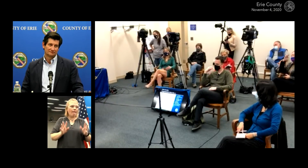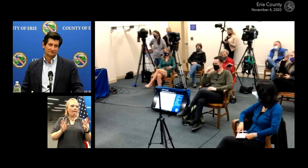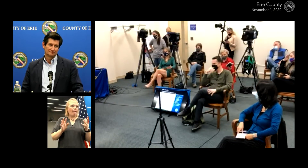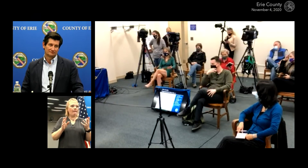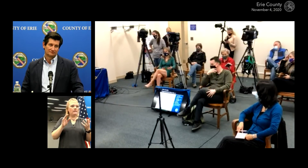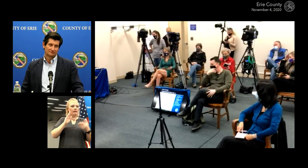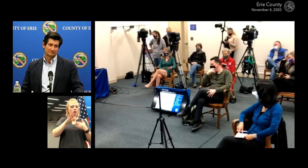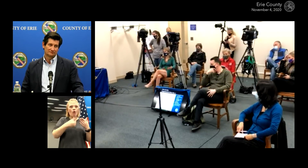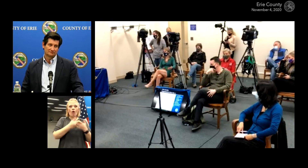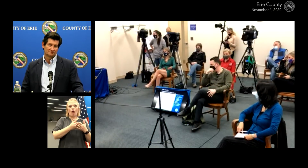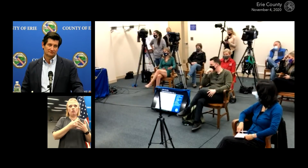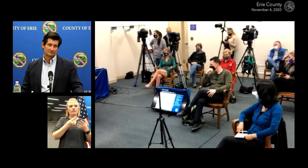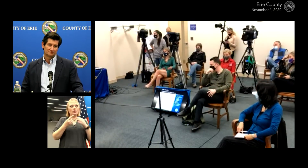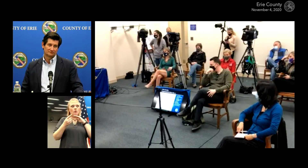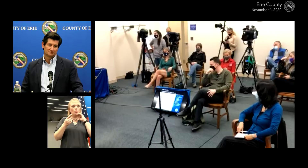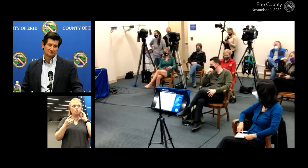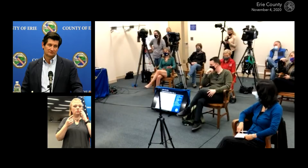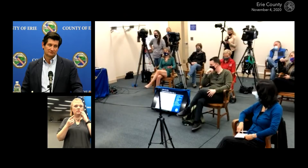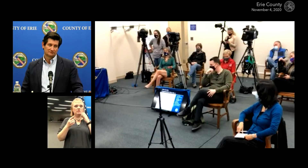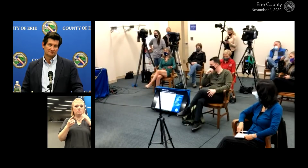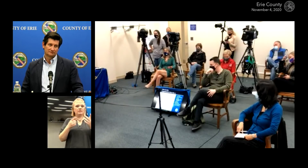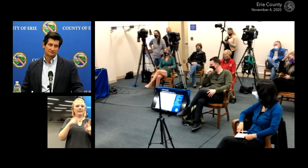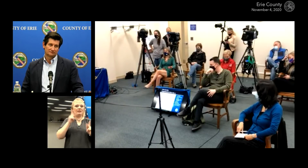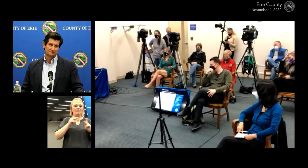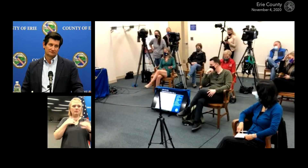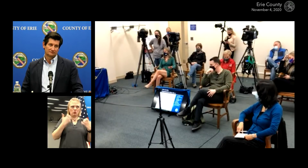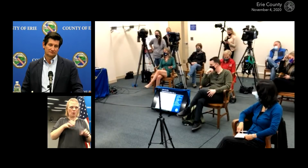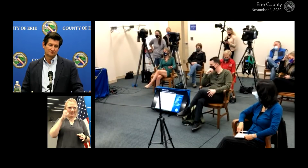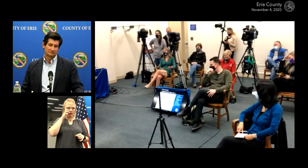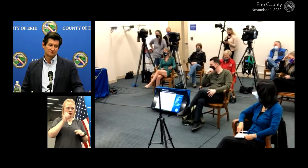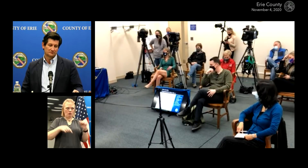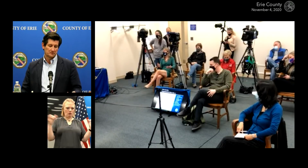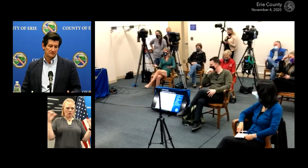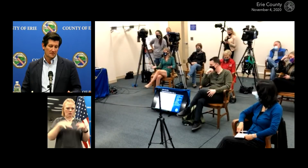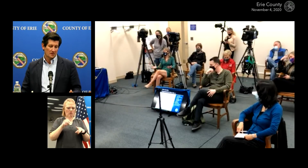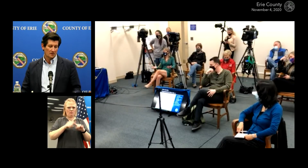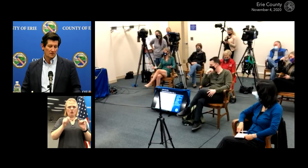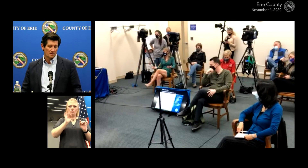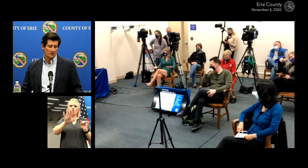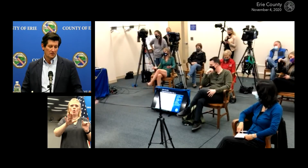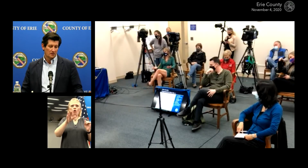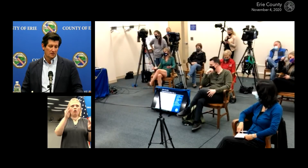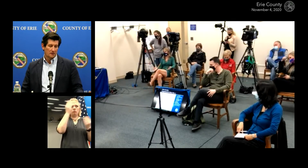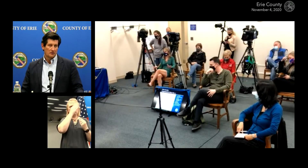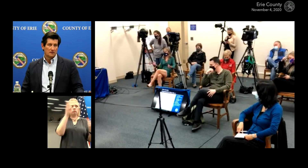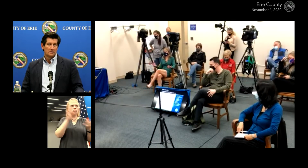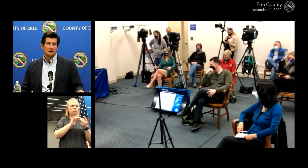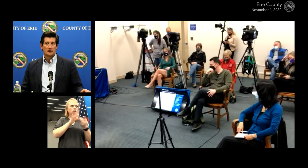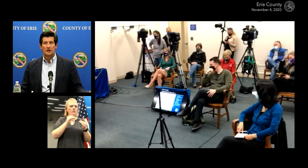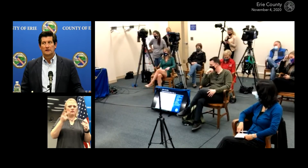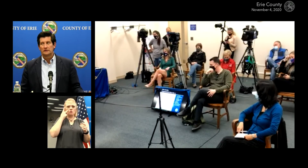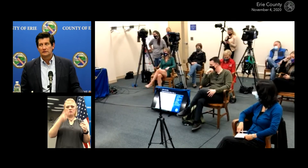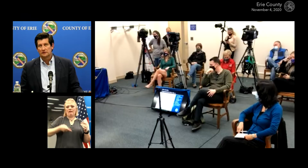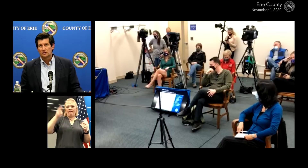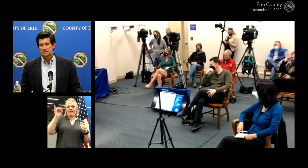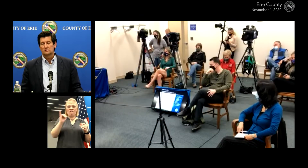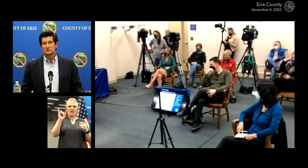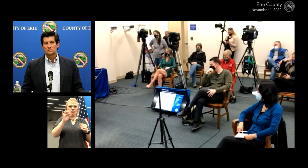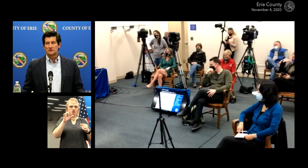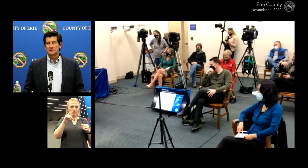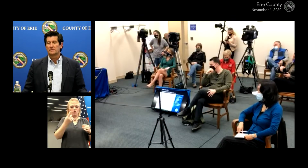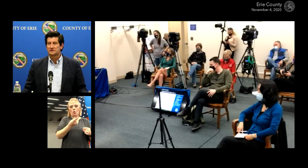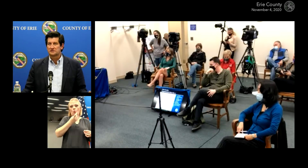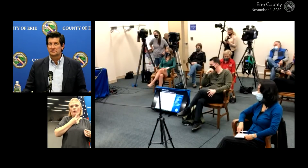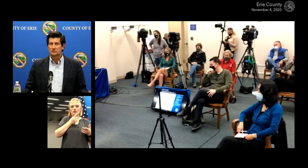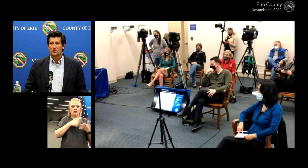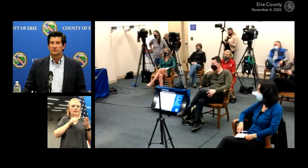celebrations are coming up. People don't want to hear that you can't gather, but what is your message to them as we're seeing this high infection rate? The question was, what